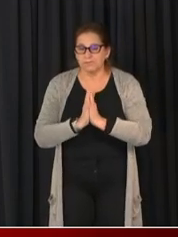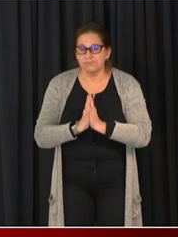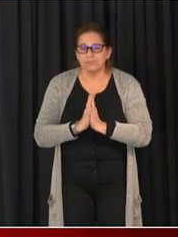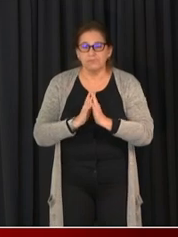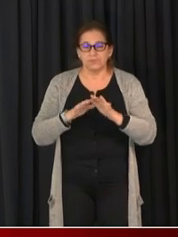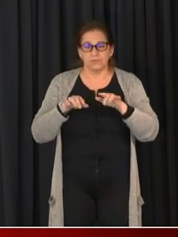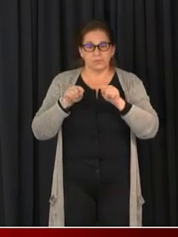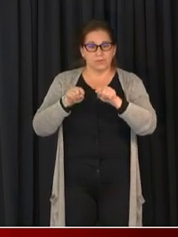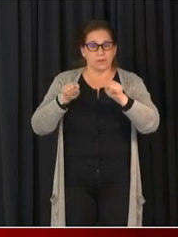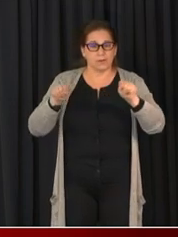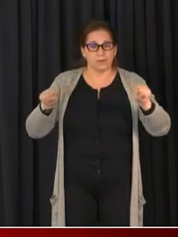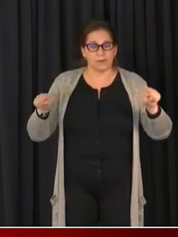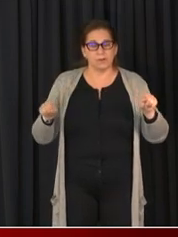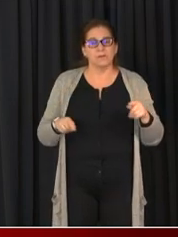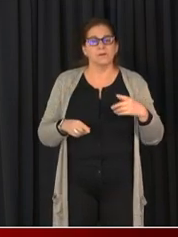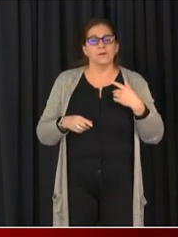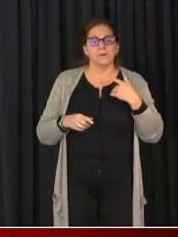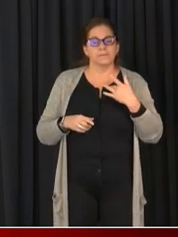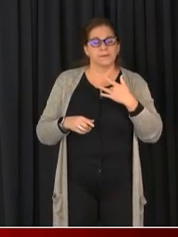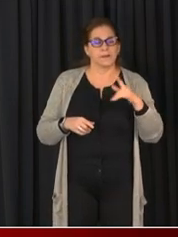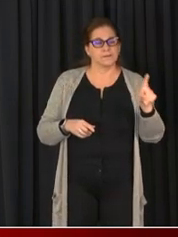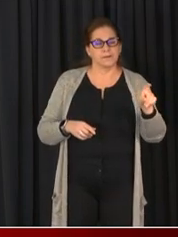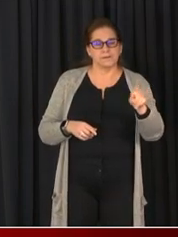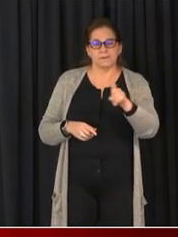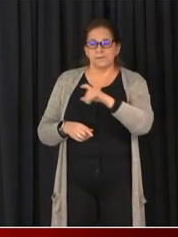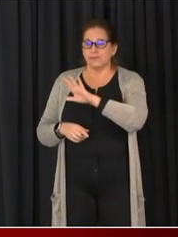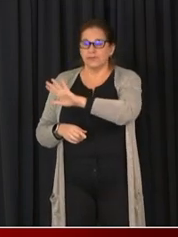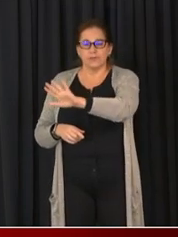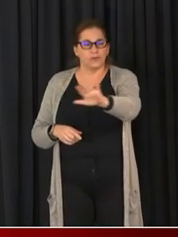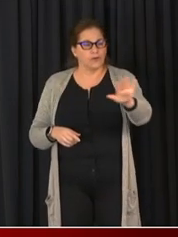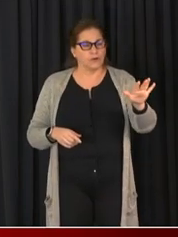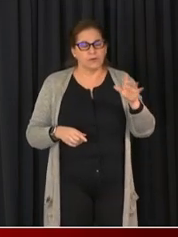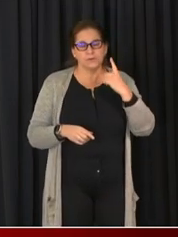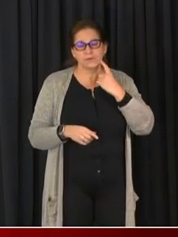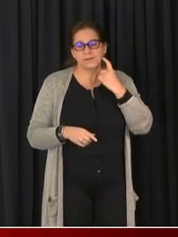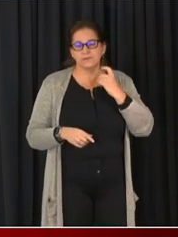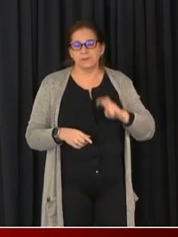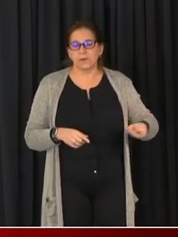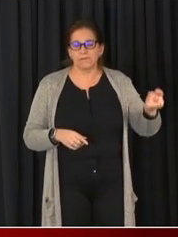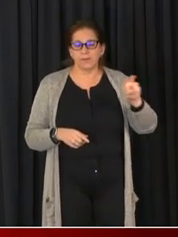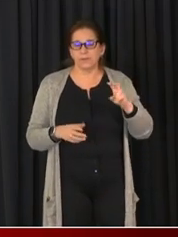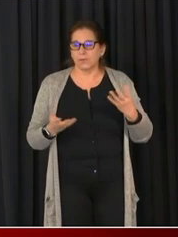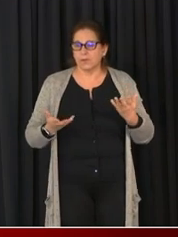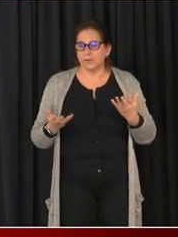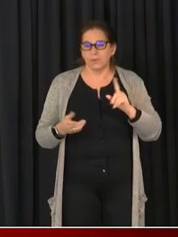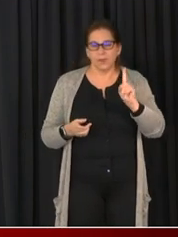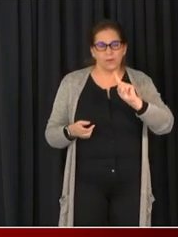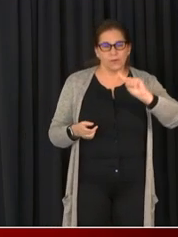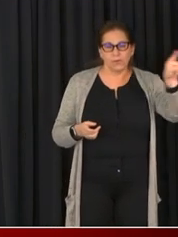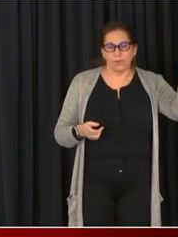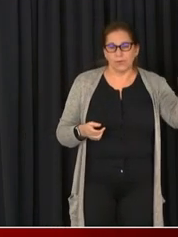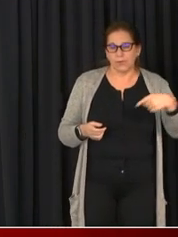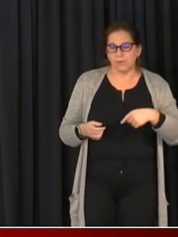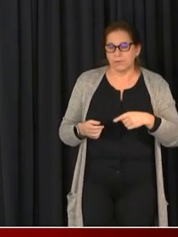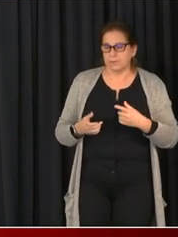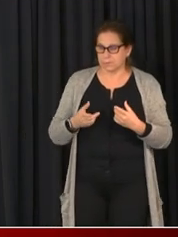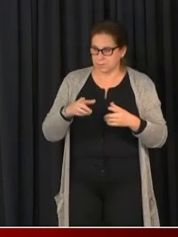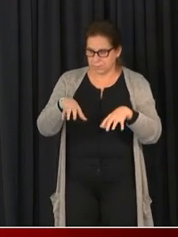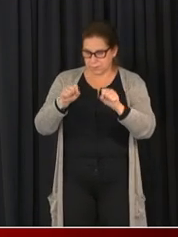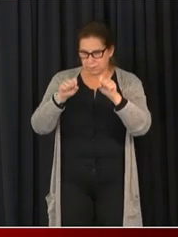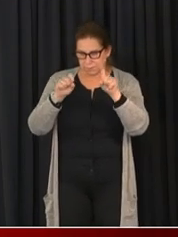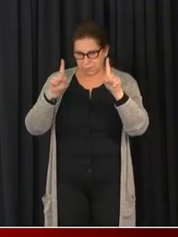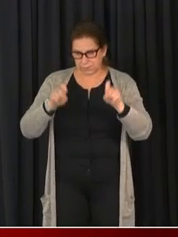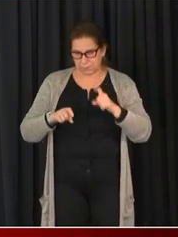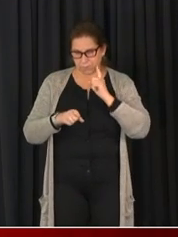recent travel and may require a record of a negative COVID test. Just